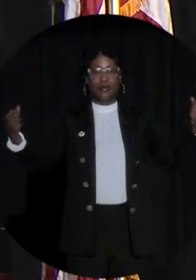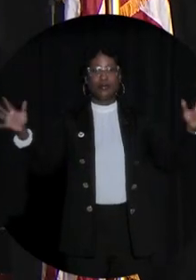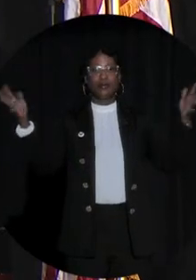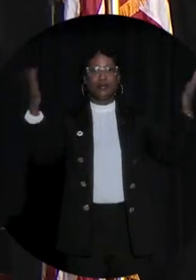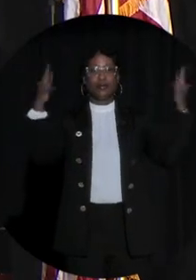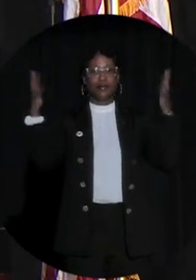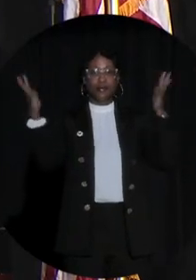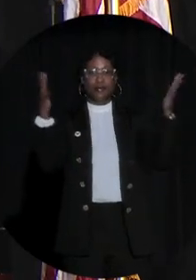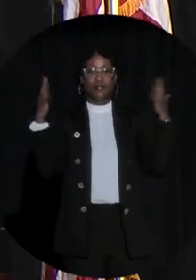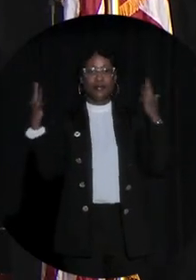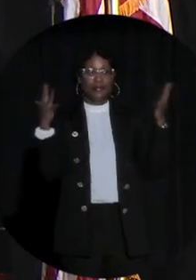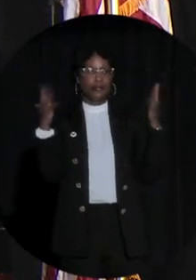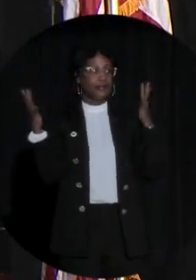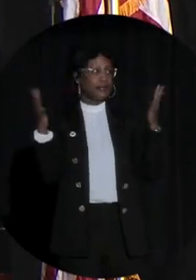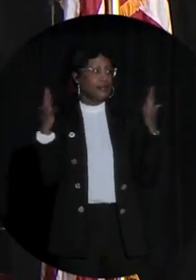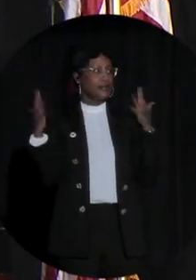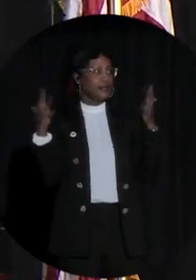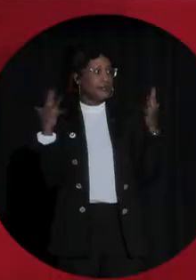brave?